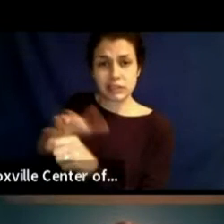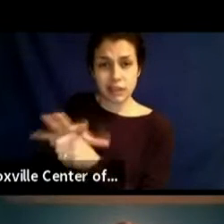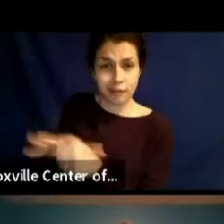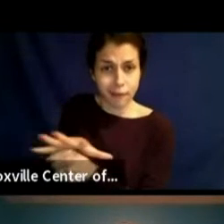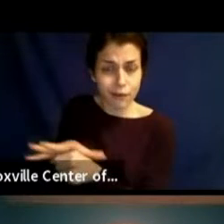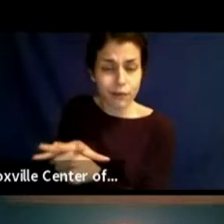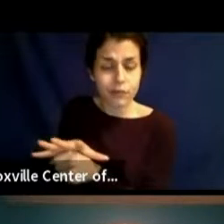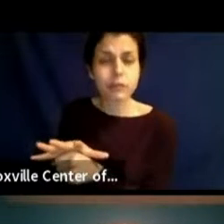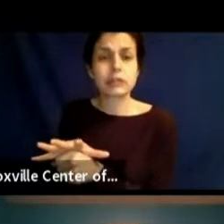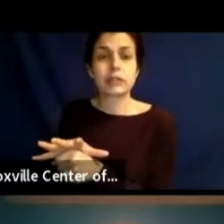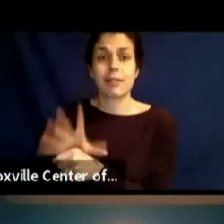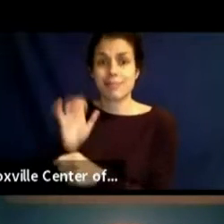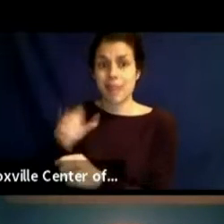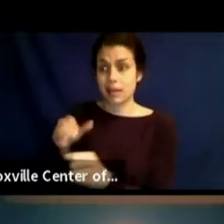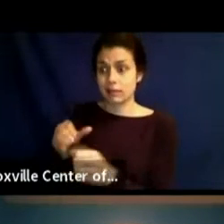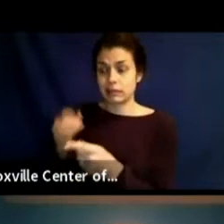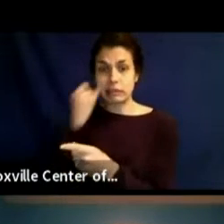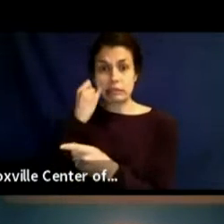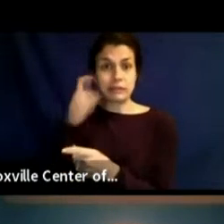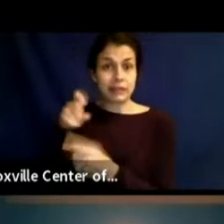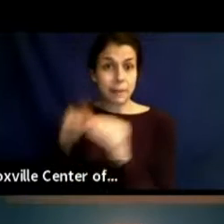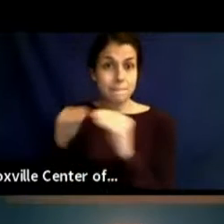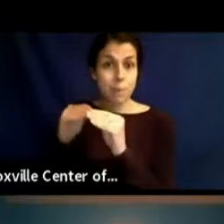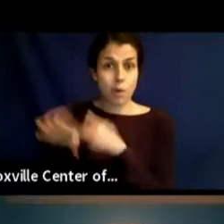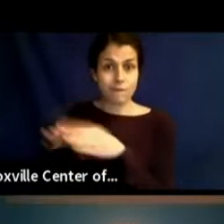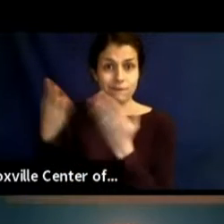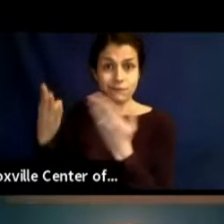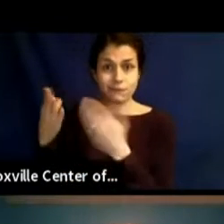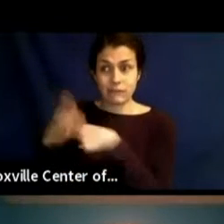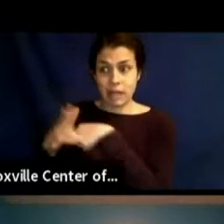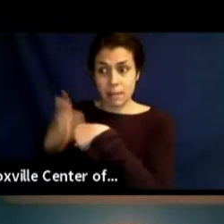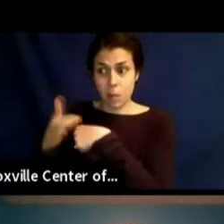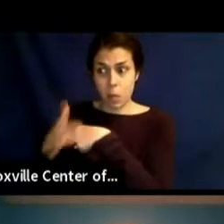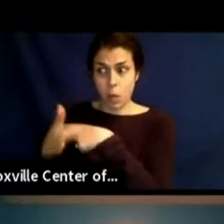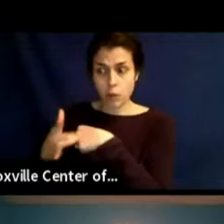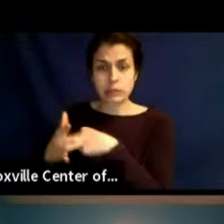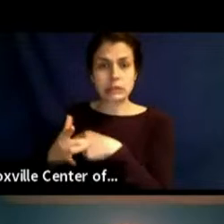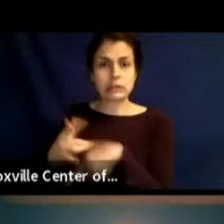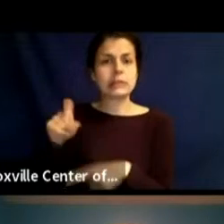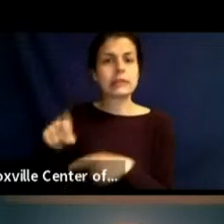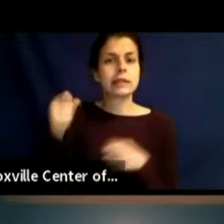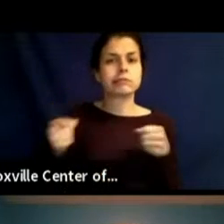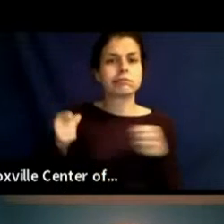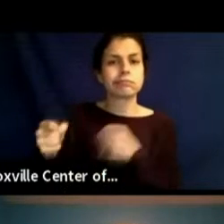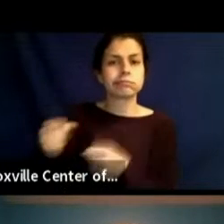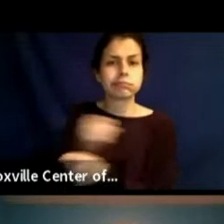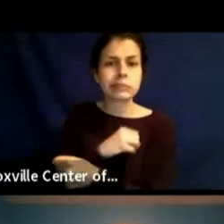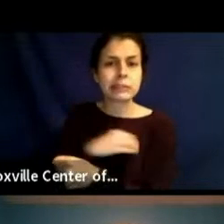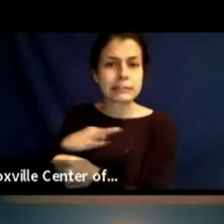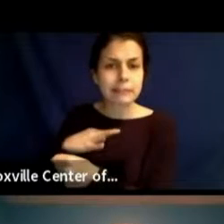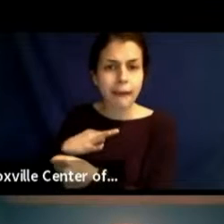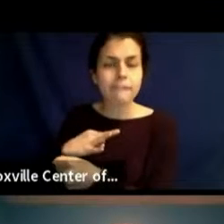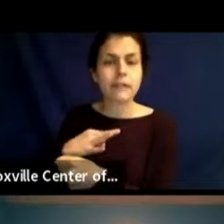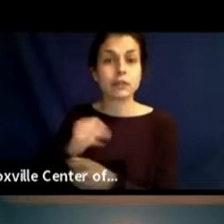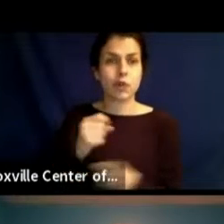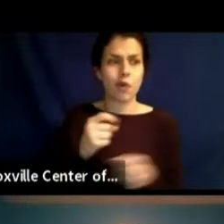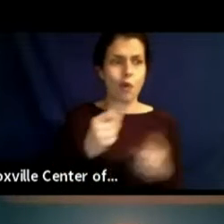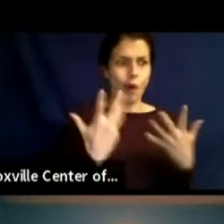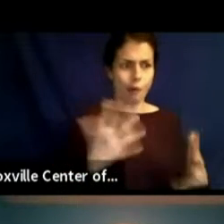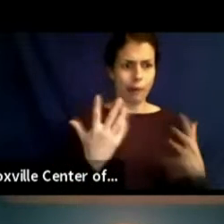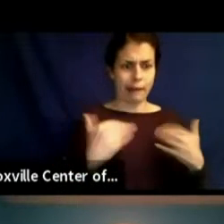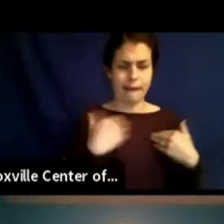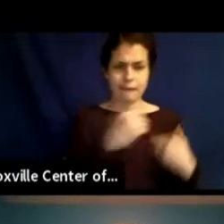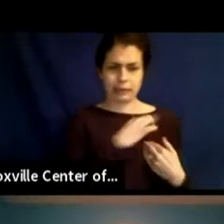come with staff. And so it's that intersection of staff with illness and then trying to